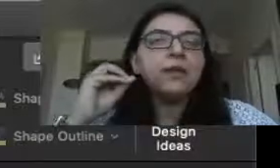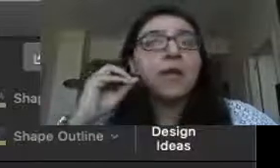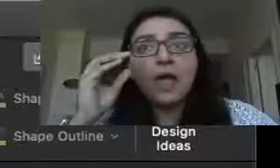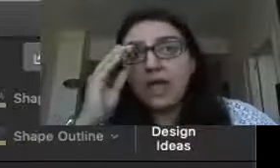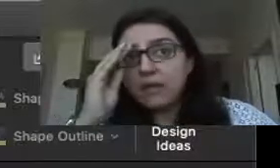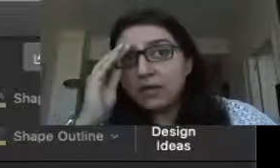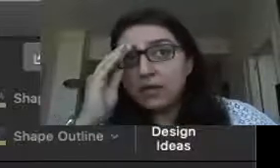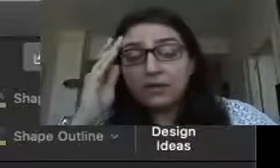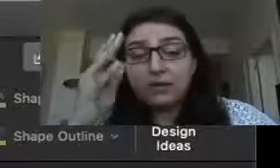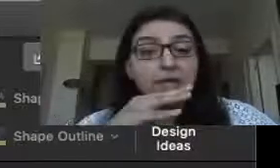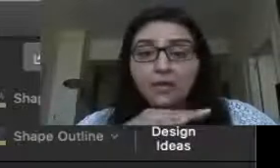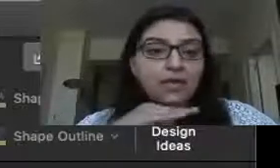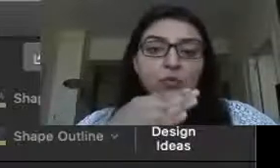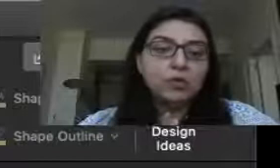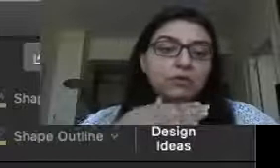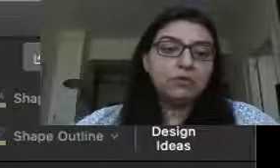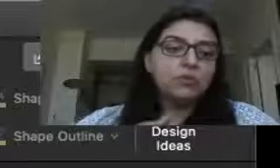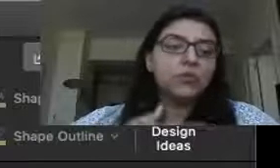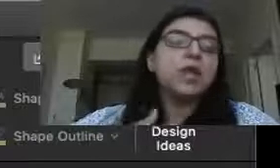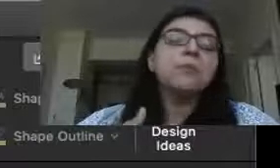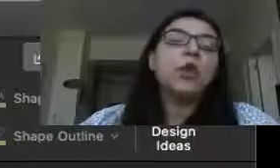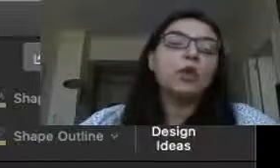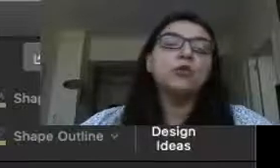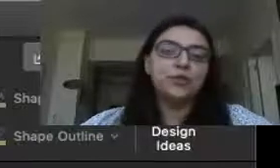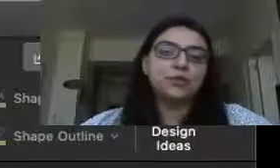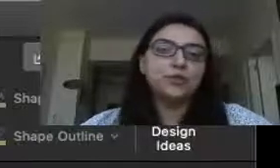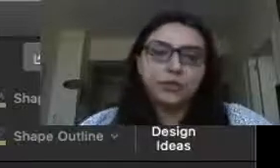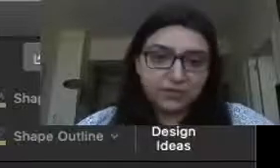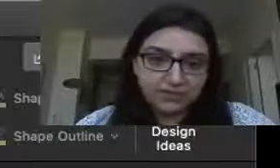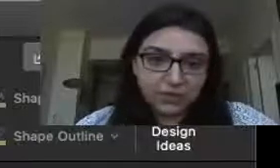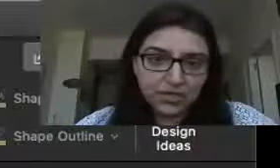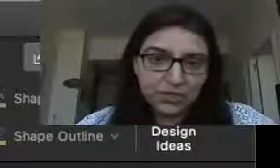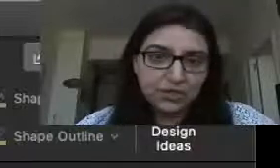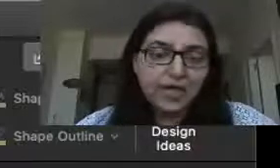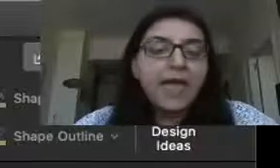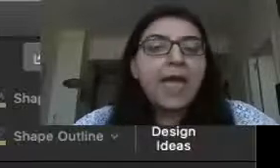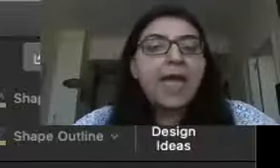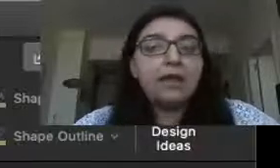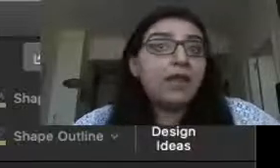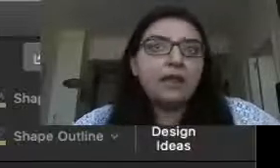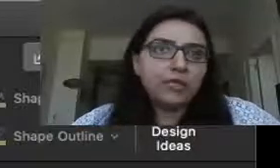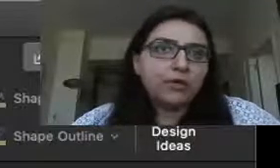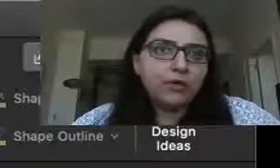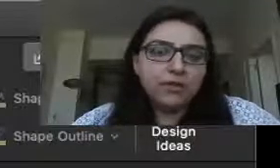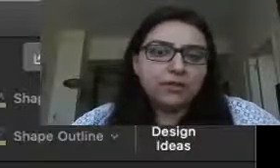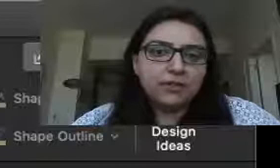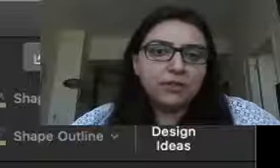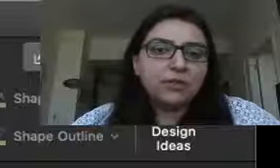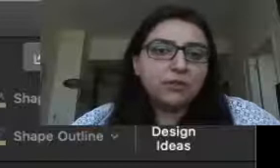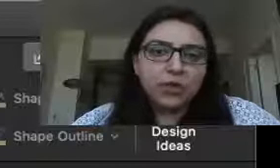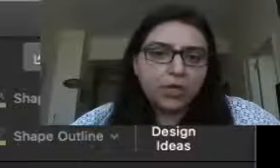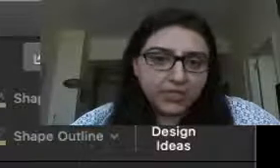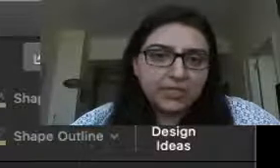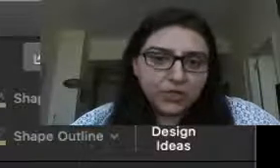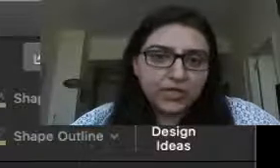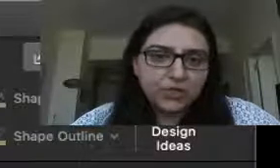programming, it will come a lot closer to inclusive education. And actually across the